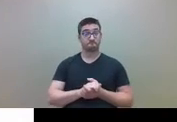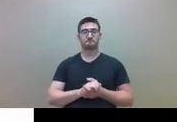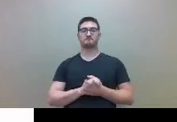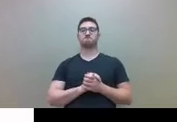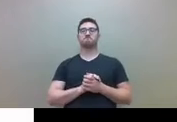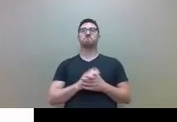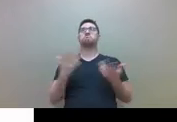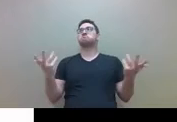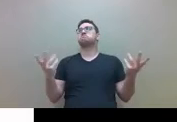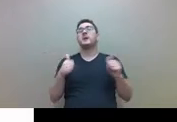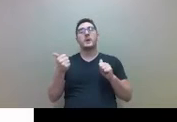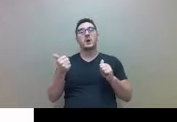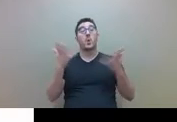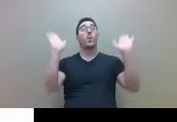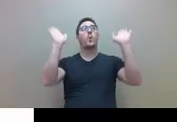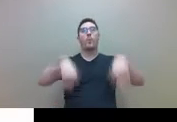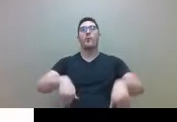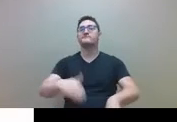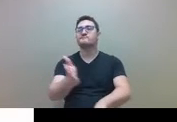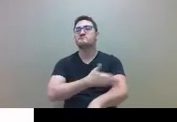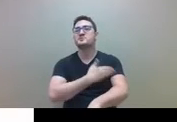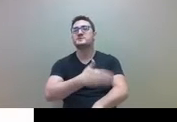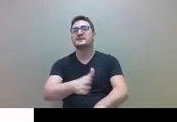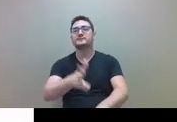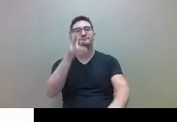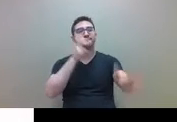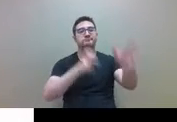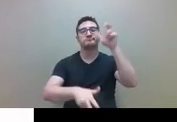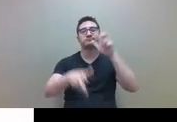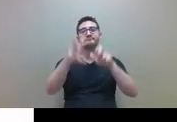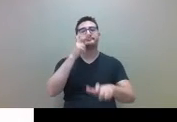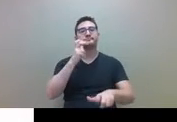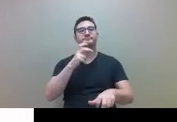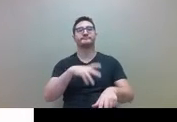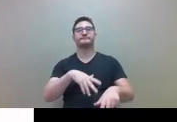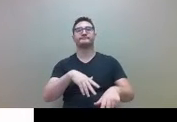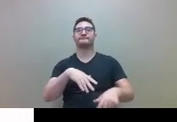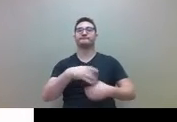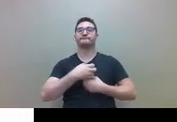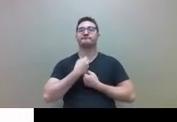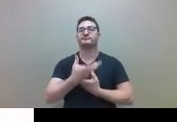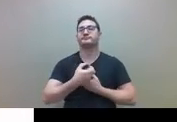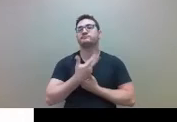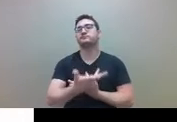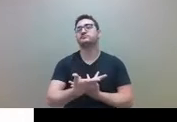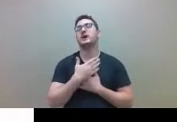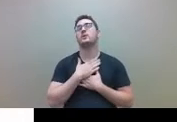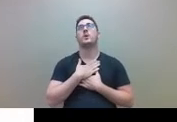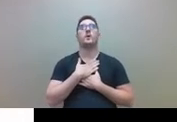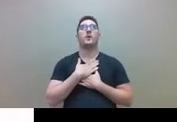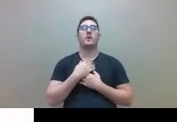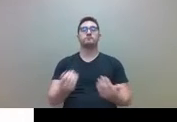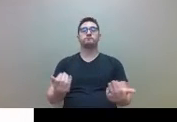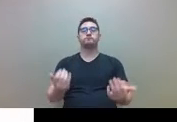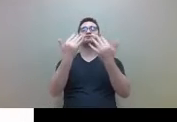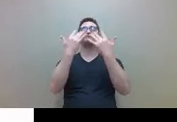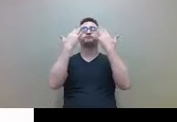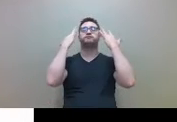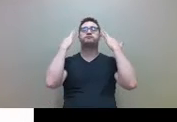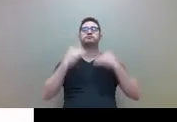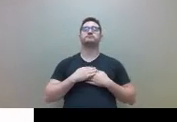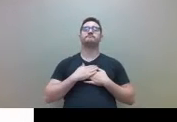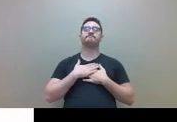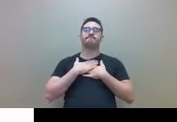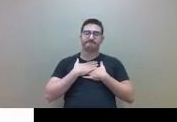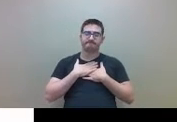Let's see. Listen to music. That was a big one for me. Music is extremely healing. Whatever kind of music you like, that's a